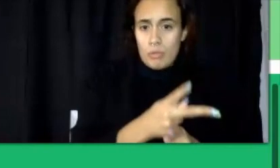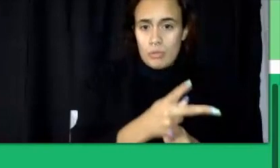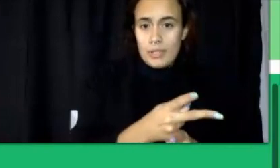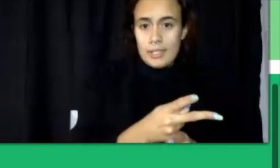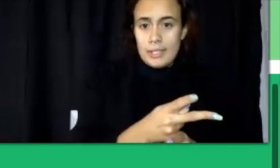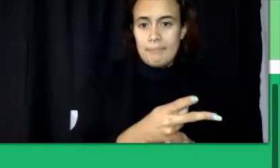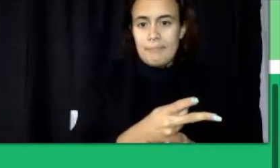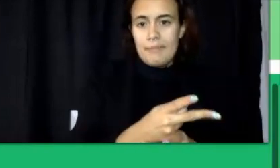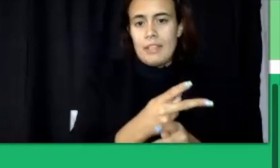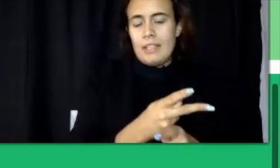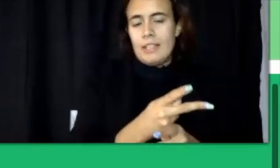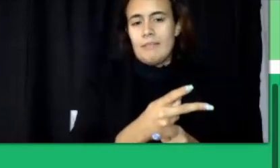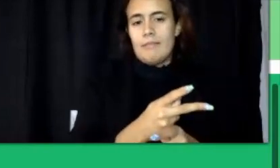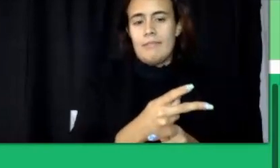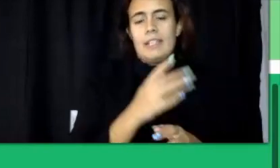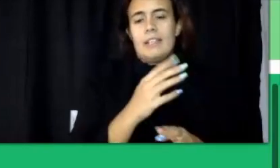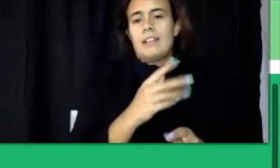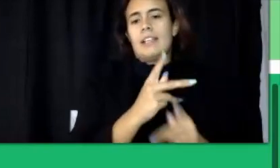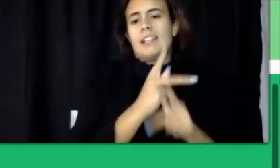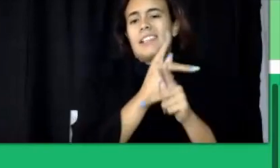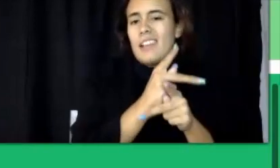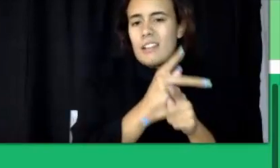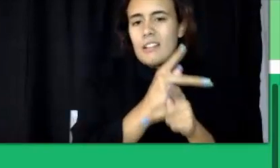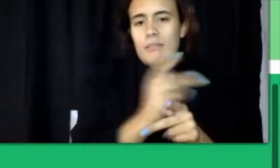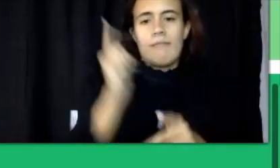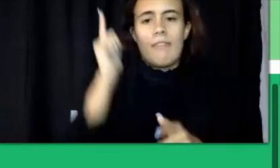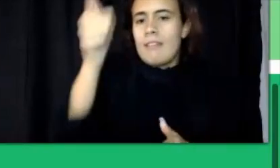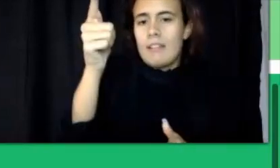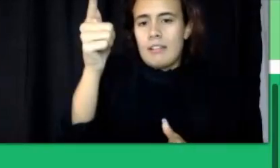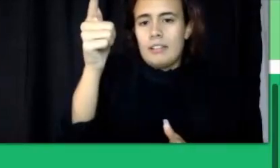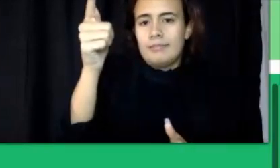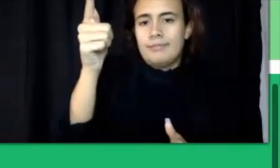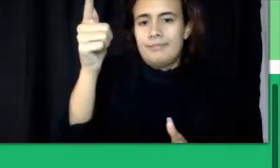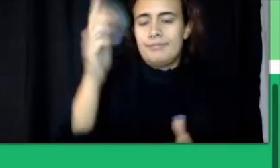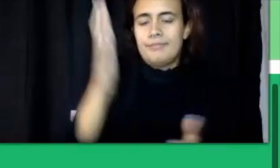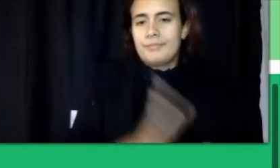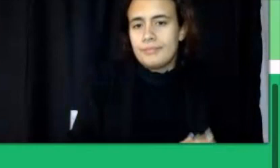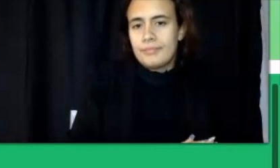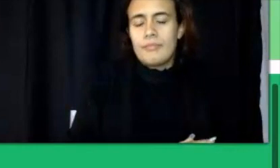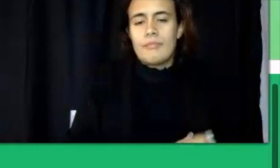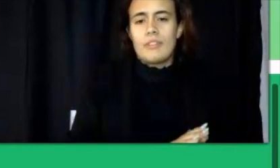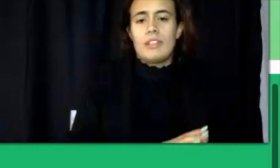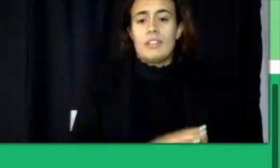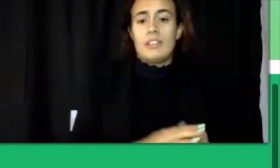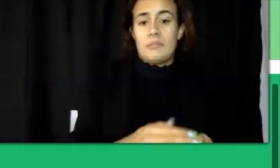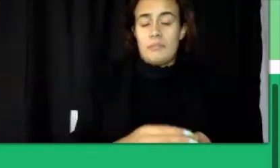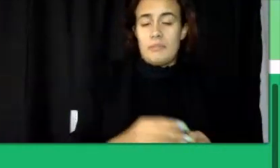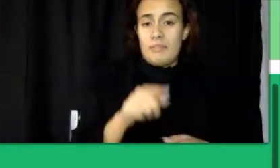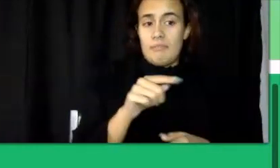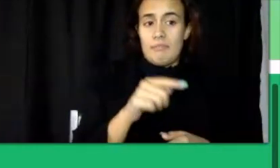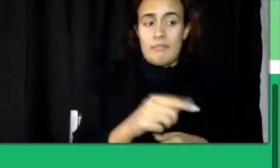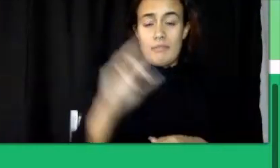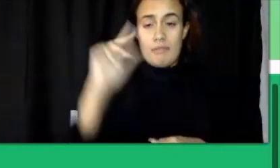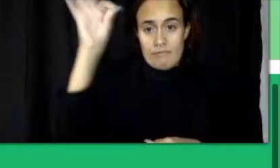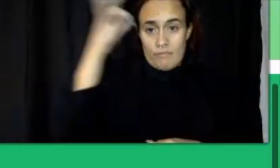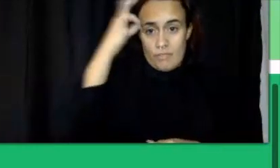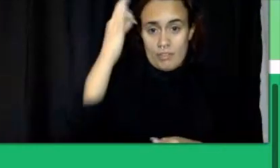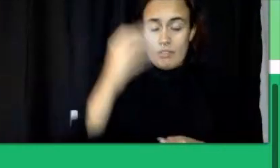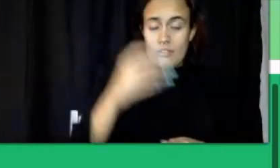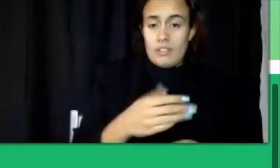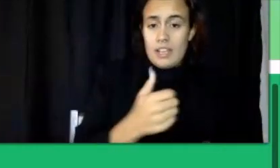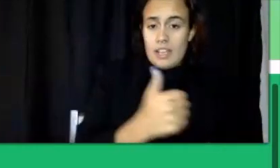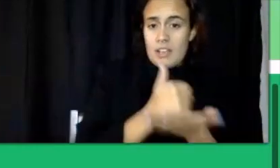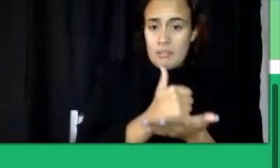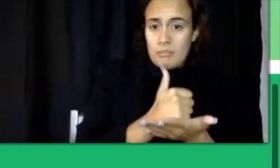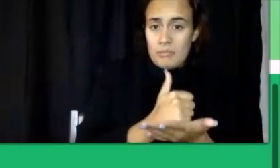your situation is going to be a lot more, it's going to be less forgiving because they don't really work with you as much. You have to also learn to forgive yourself